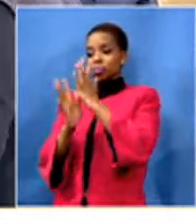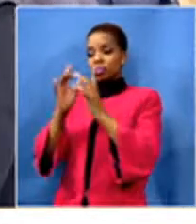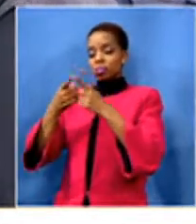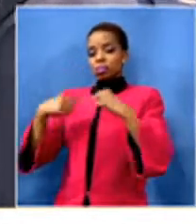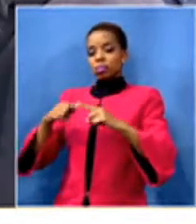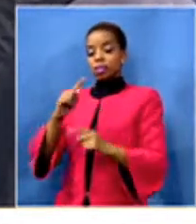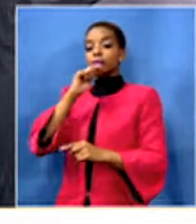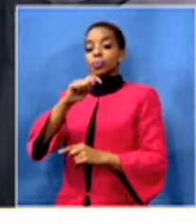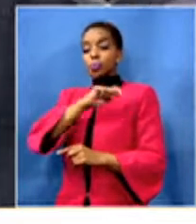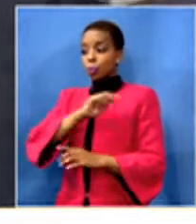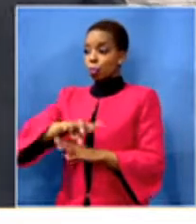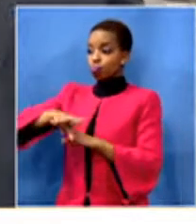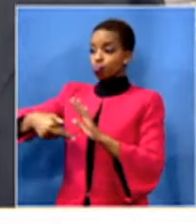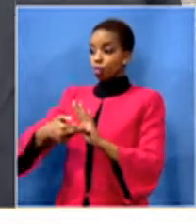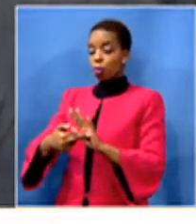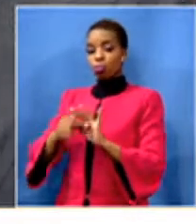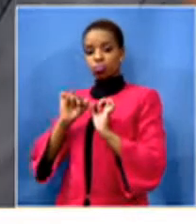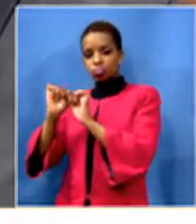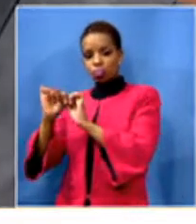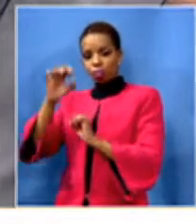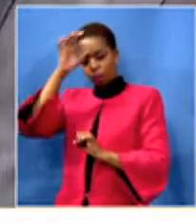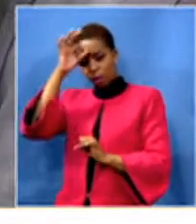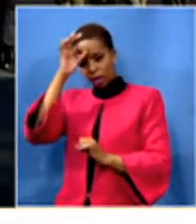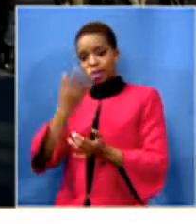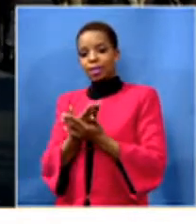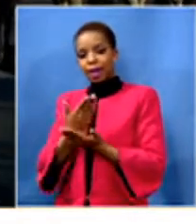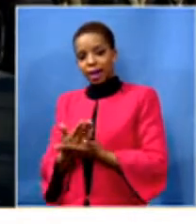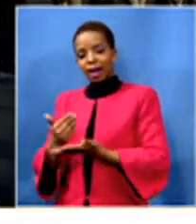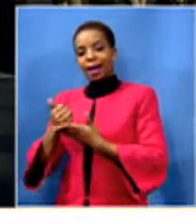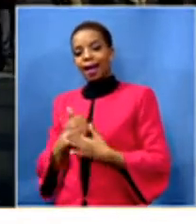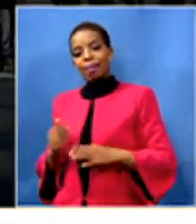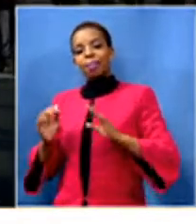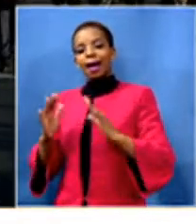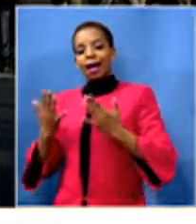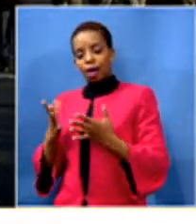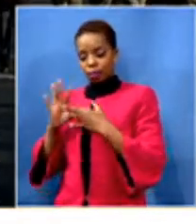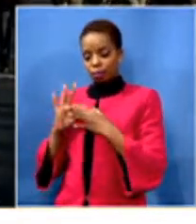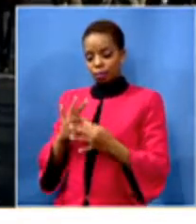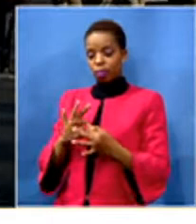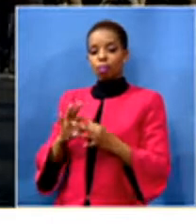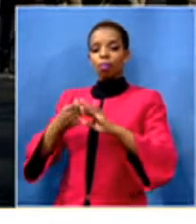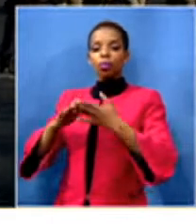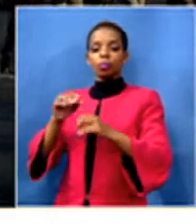police can actually come in and help with regard to a societal problem.